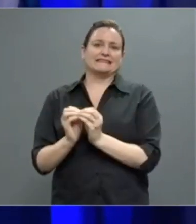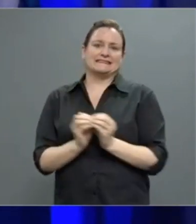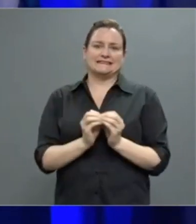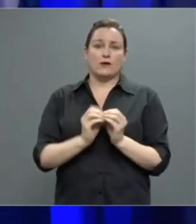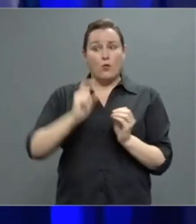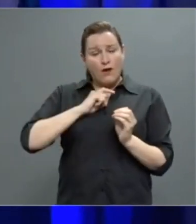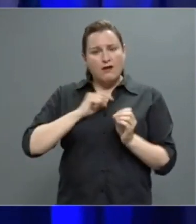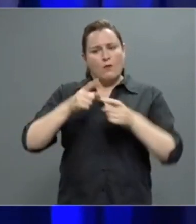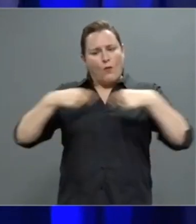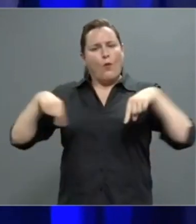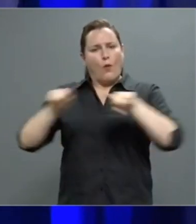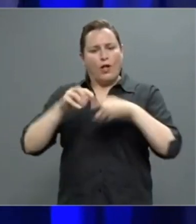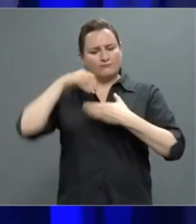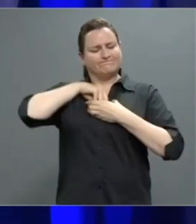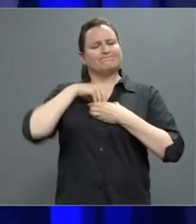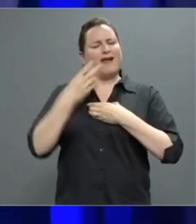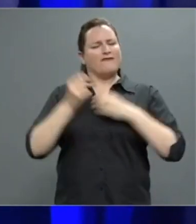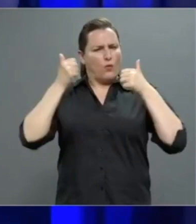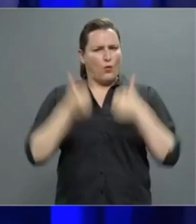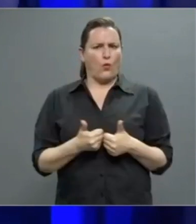Africans.